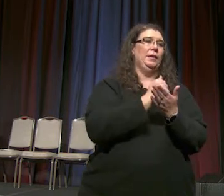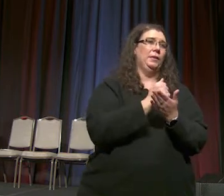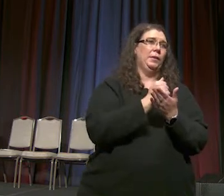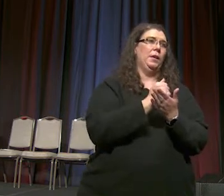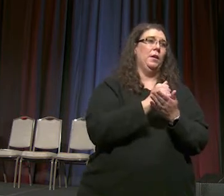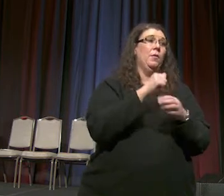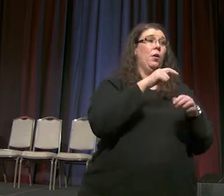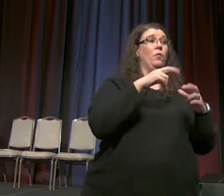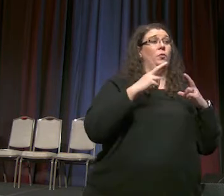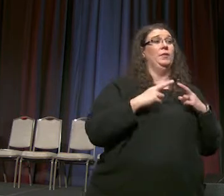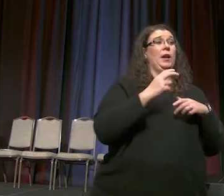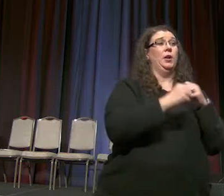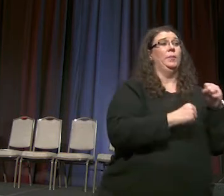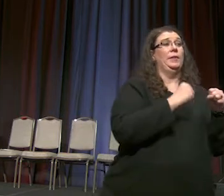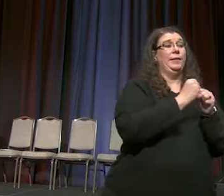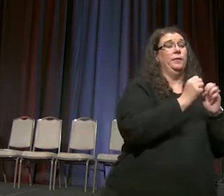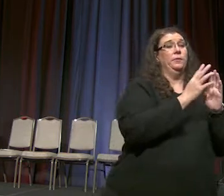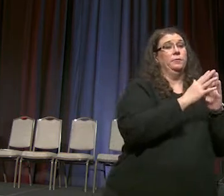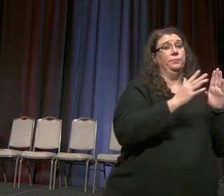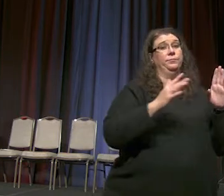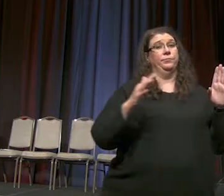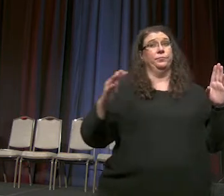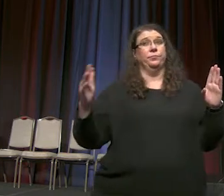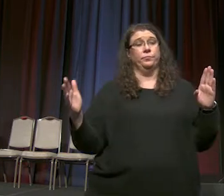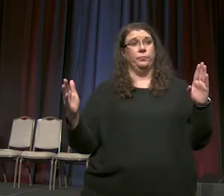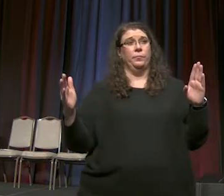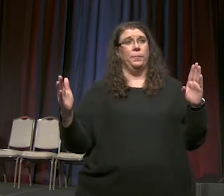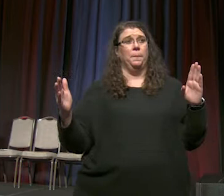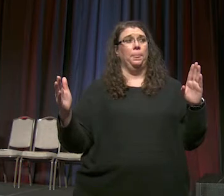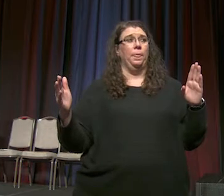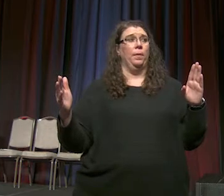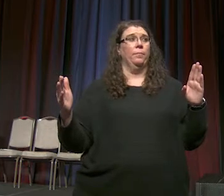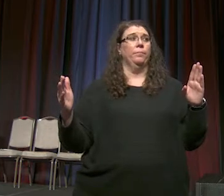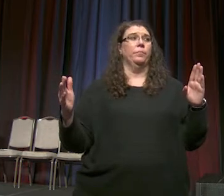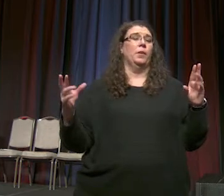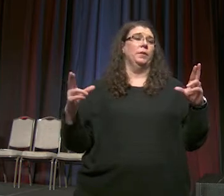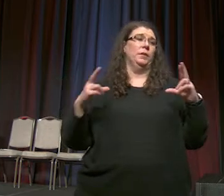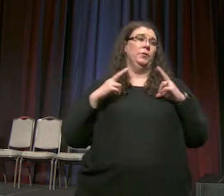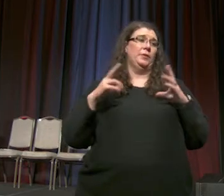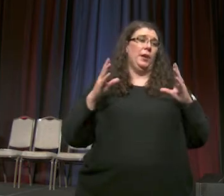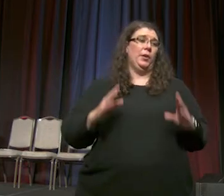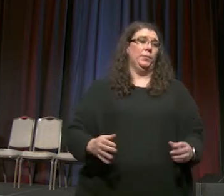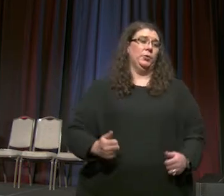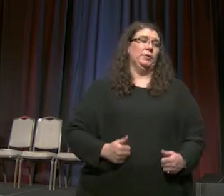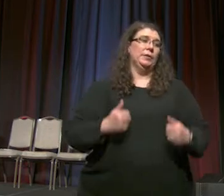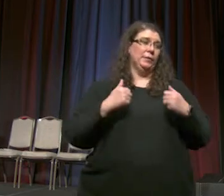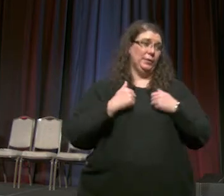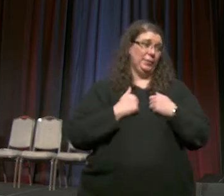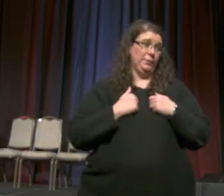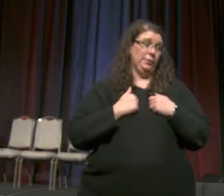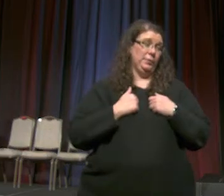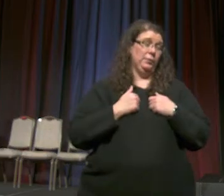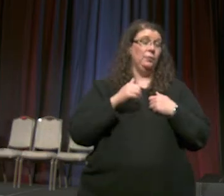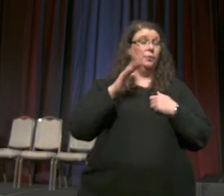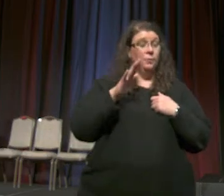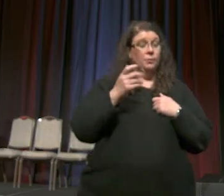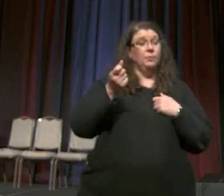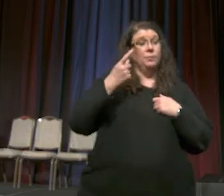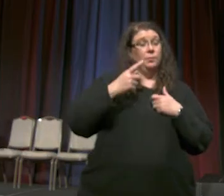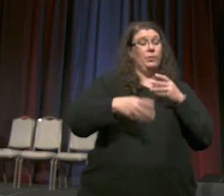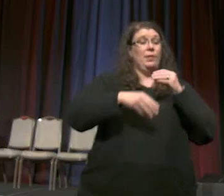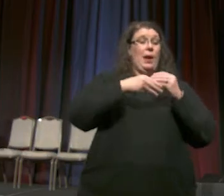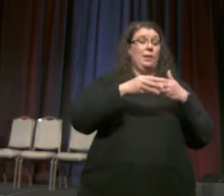retirement years that a member, a retiree lives, with the added